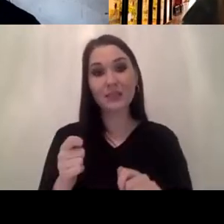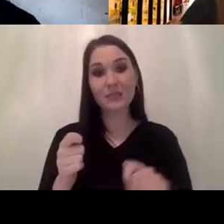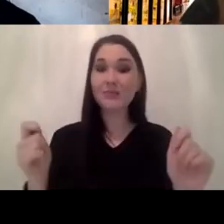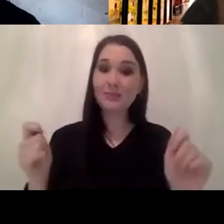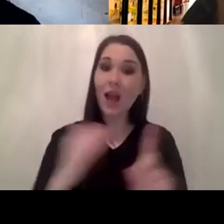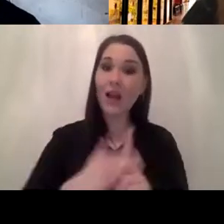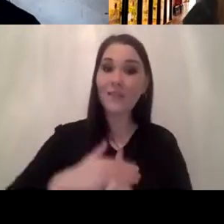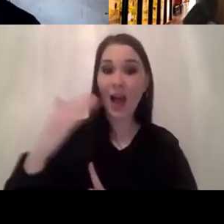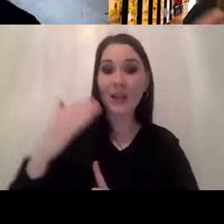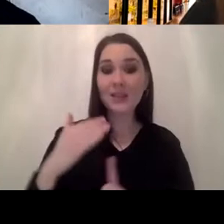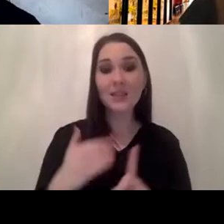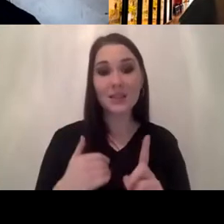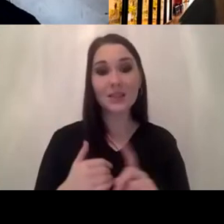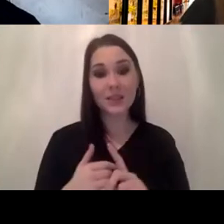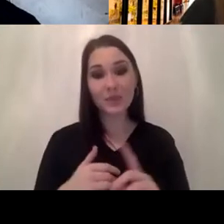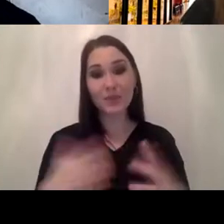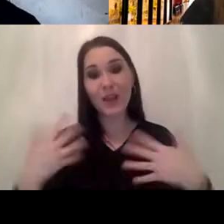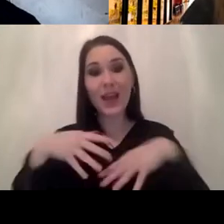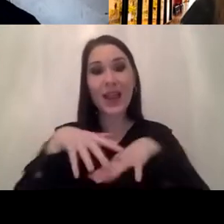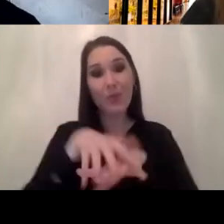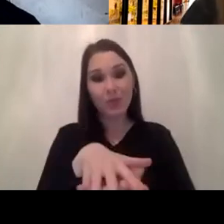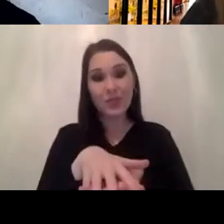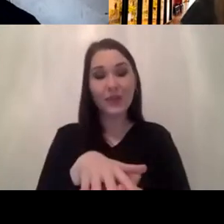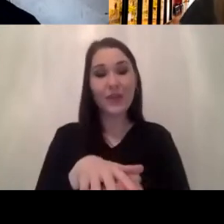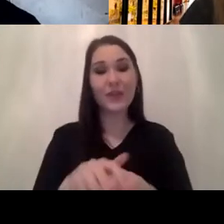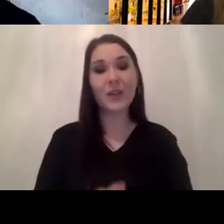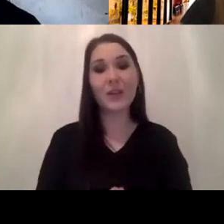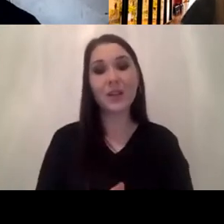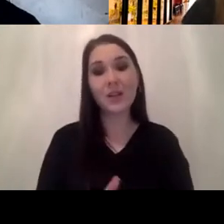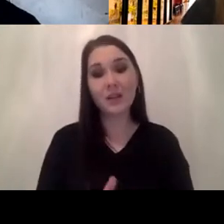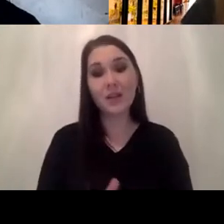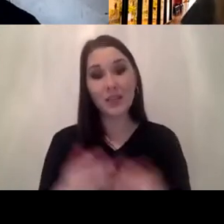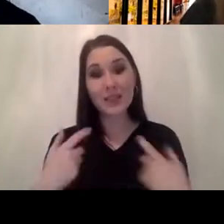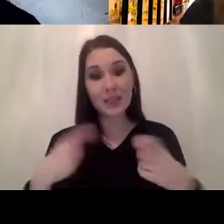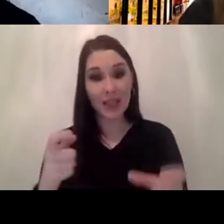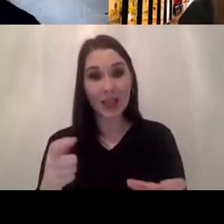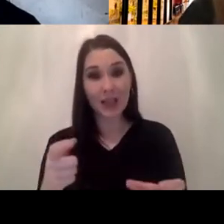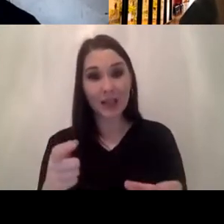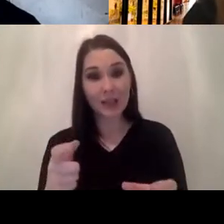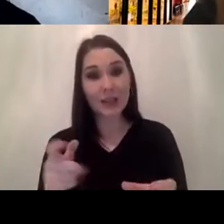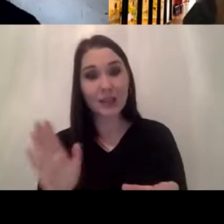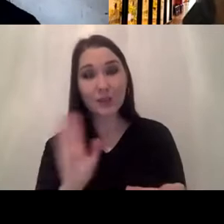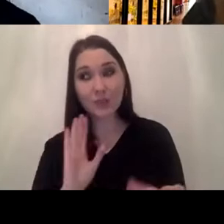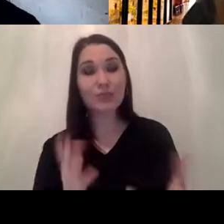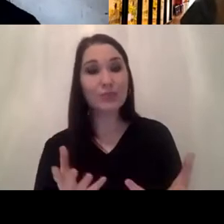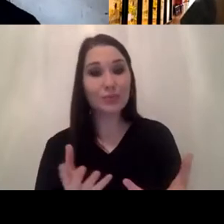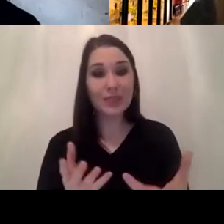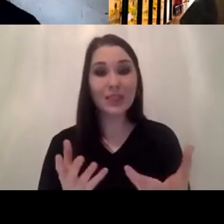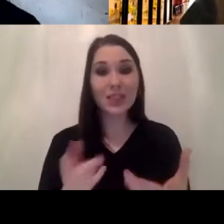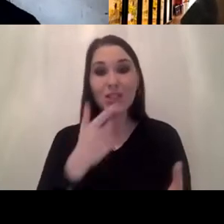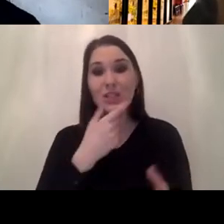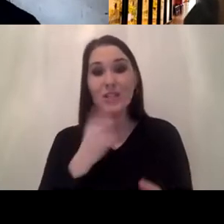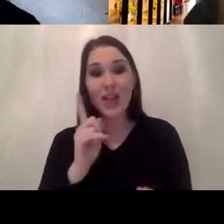less hierarchical and it's more collaborative. But, you know, we still hear from people, especially around gender, you know,